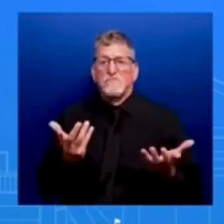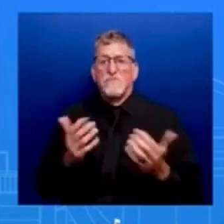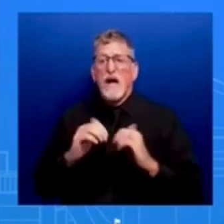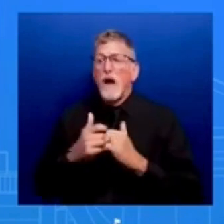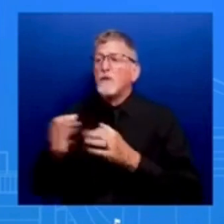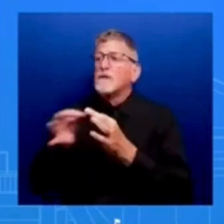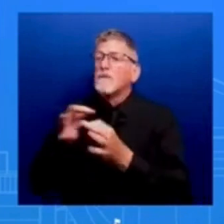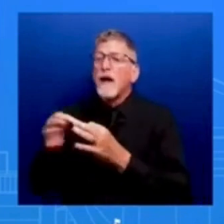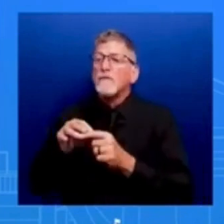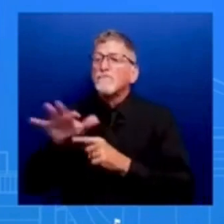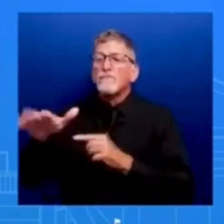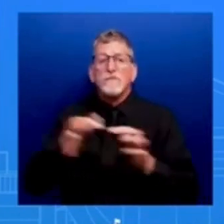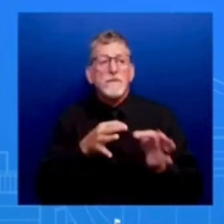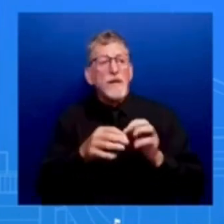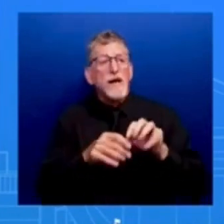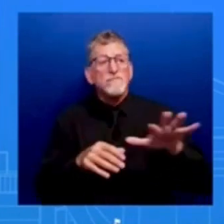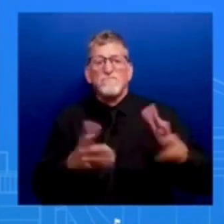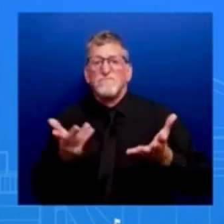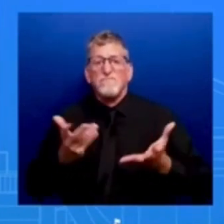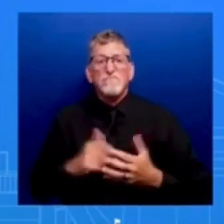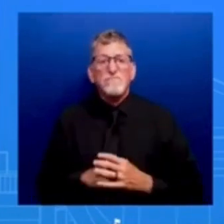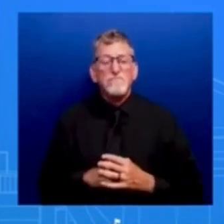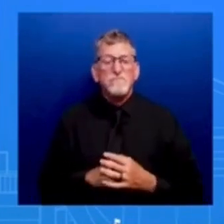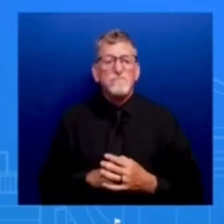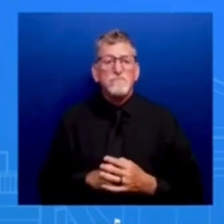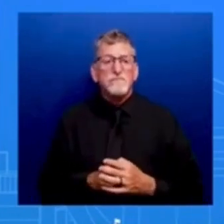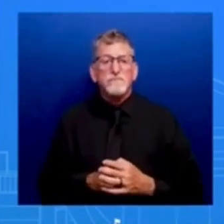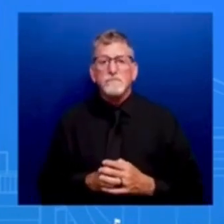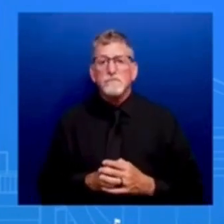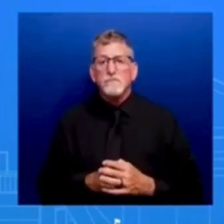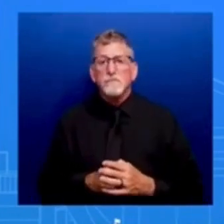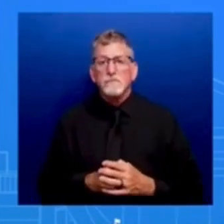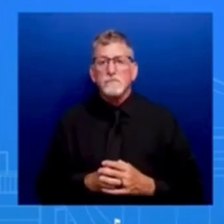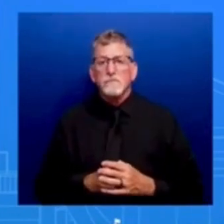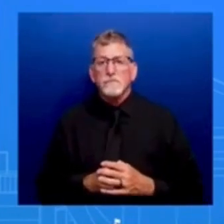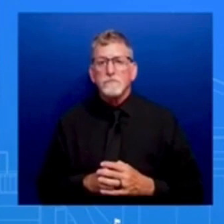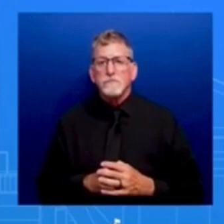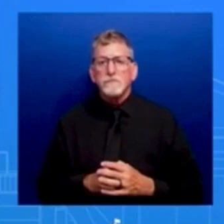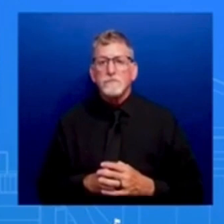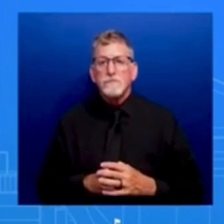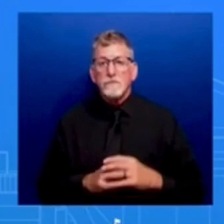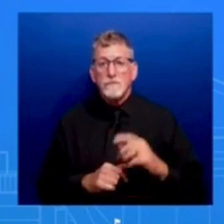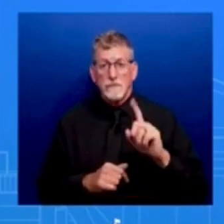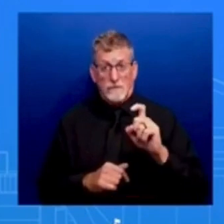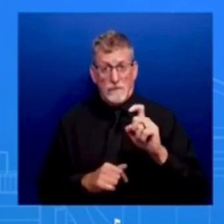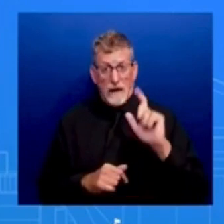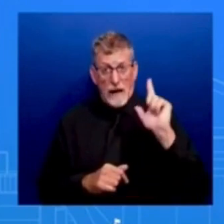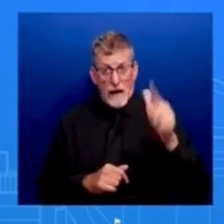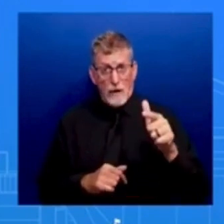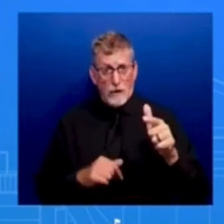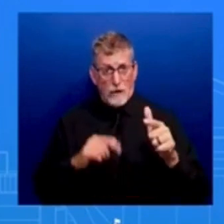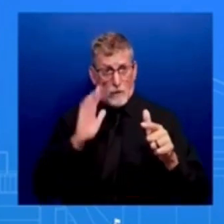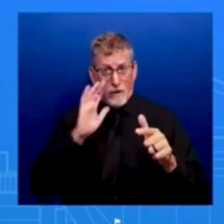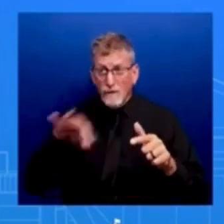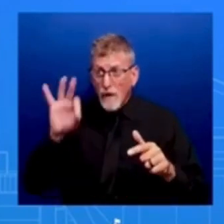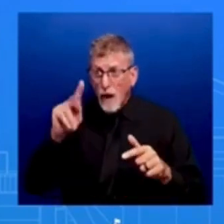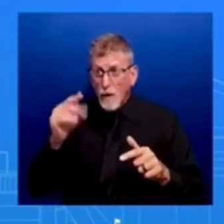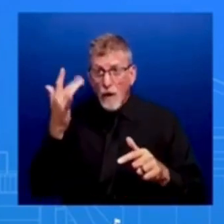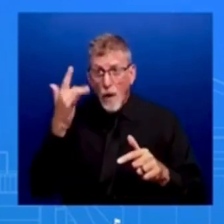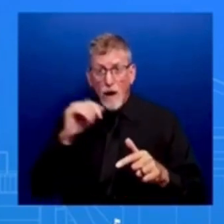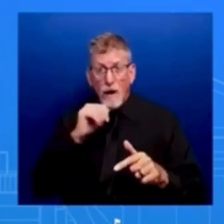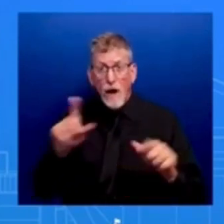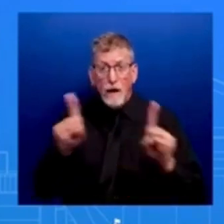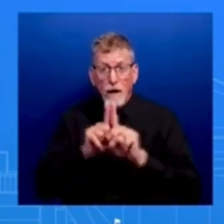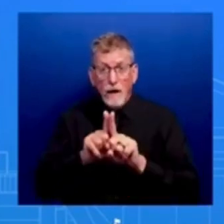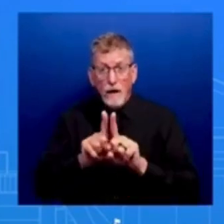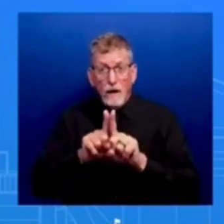at a later date why there isn't one, or are you saying that we need to go and ask the Italian officials why there's no press? Well, as the I was asked, they're doing